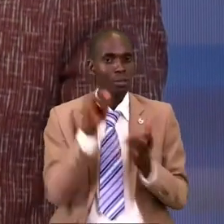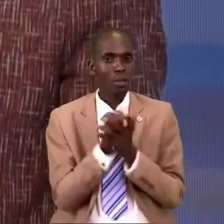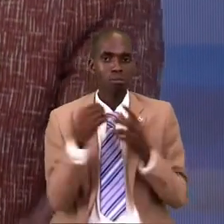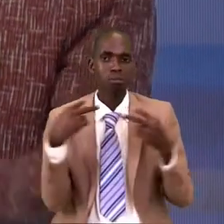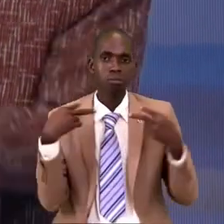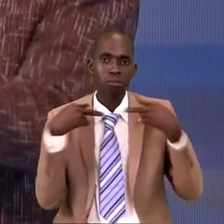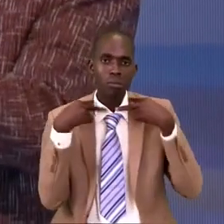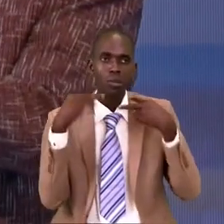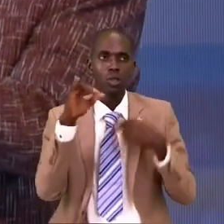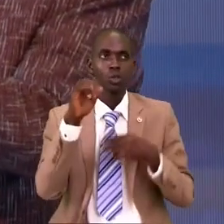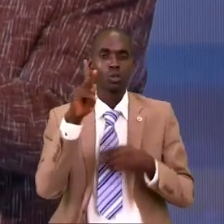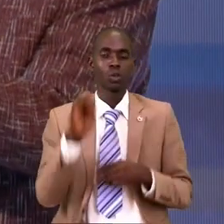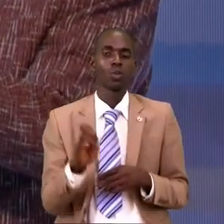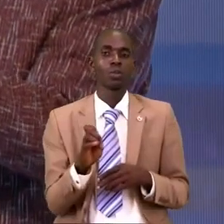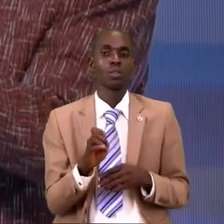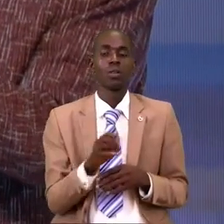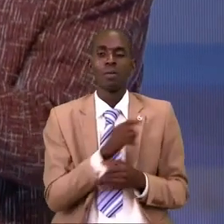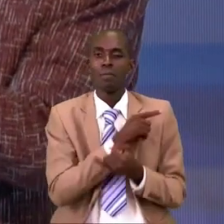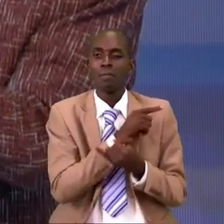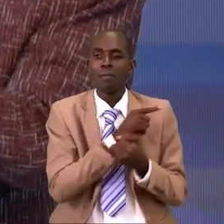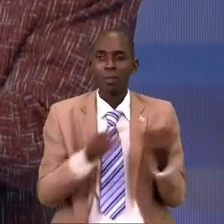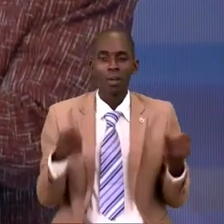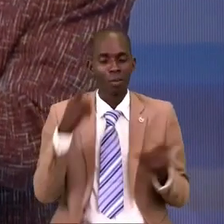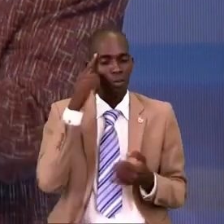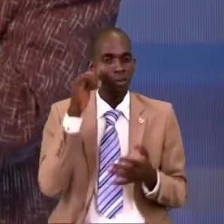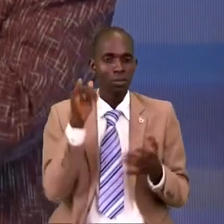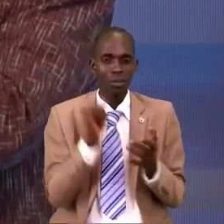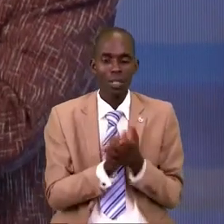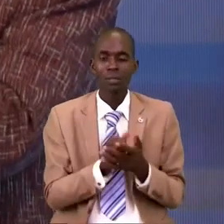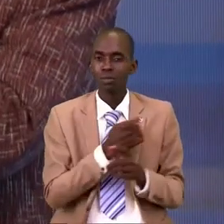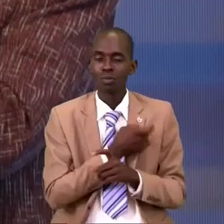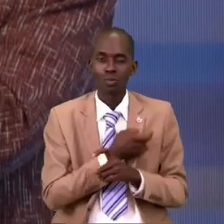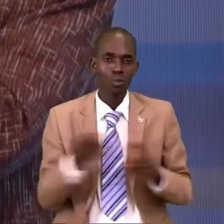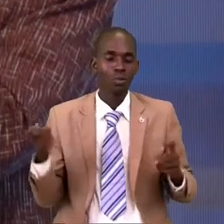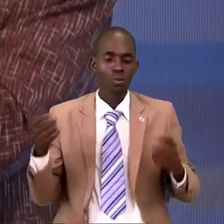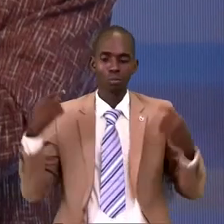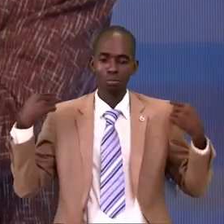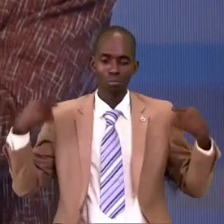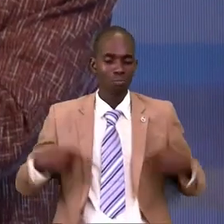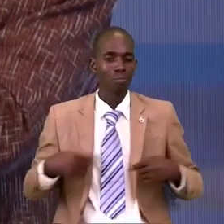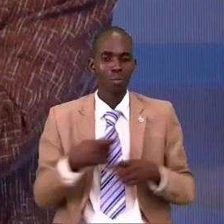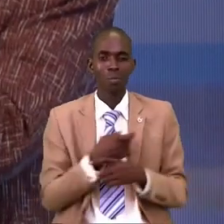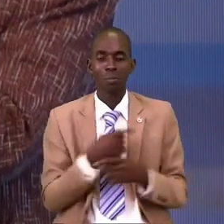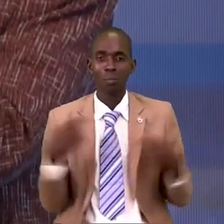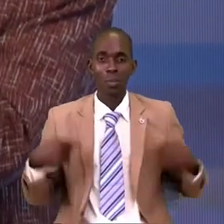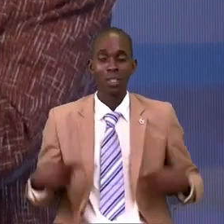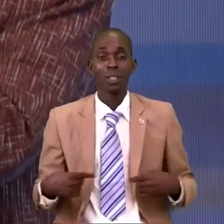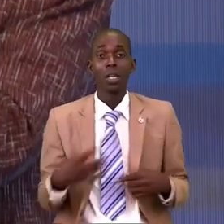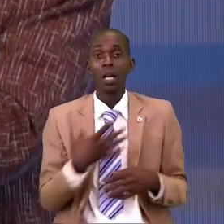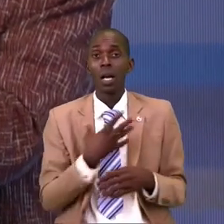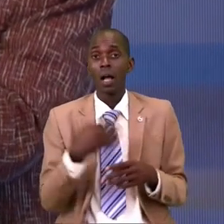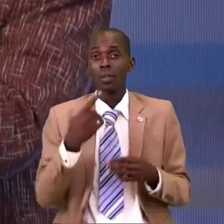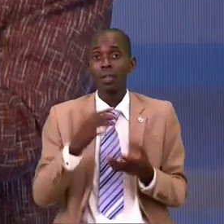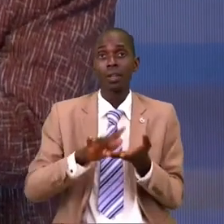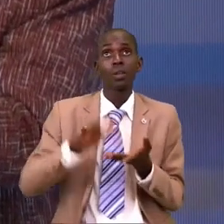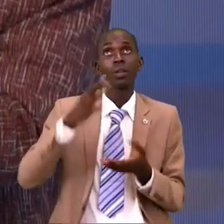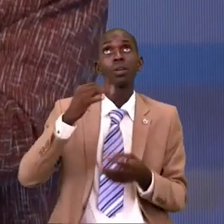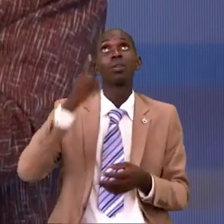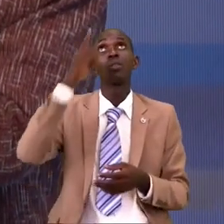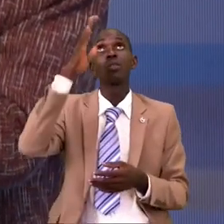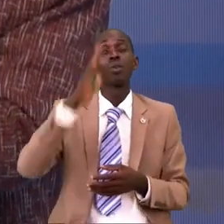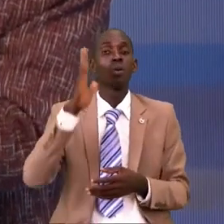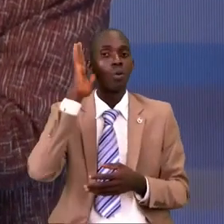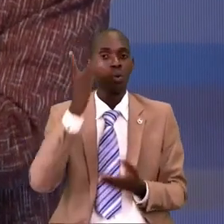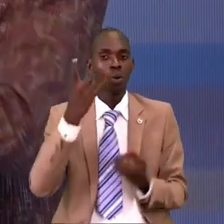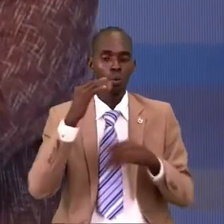of God will come upon your life. Amen. The healing, the deliverance, amen, the